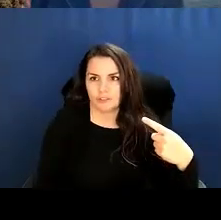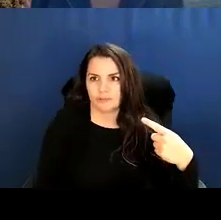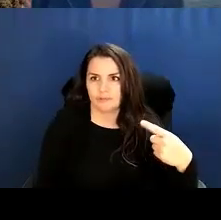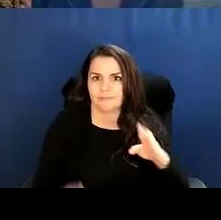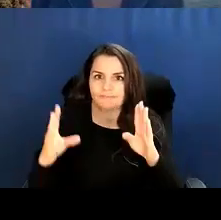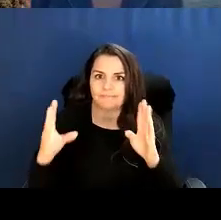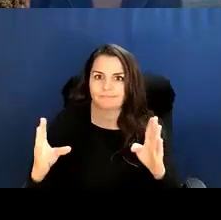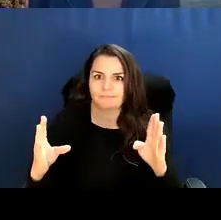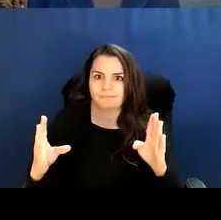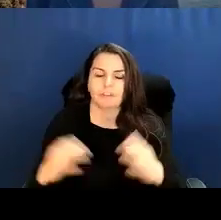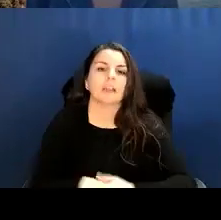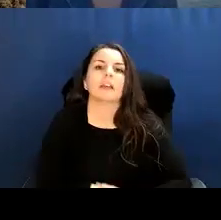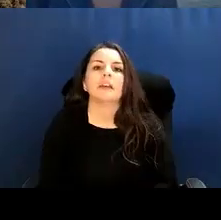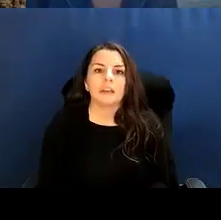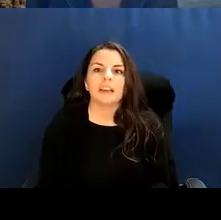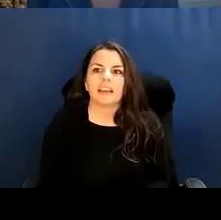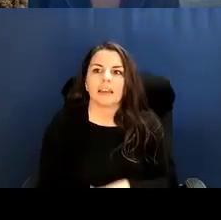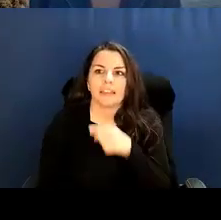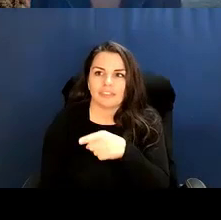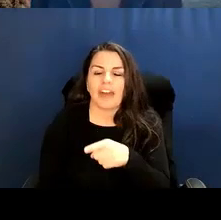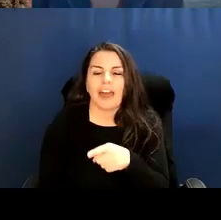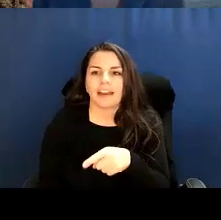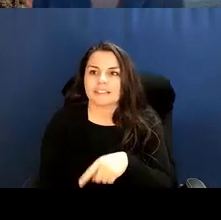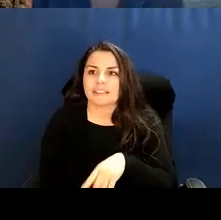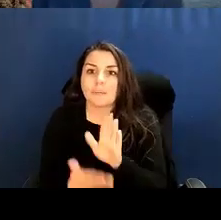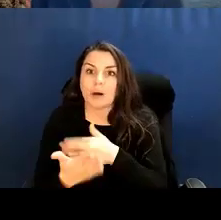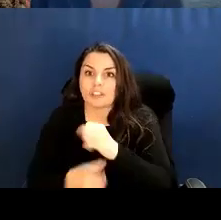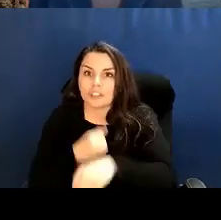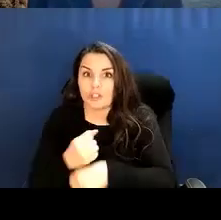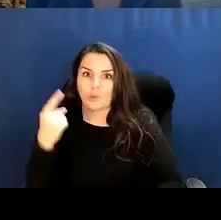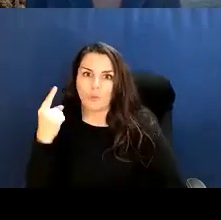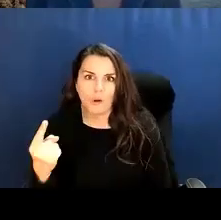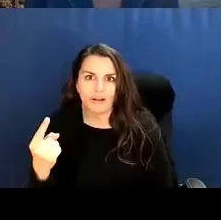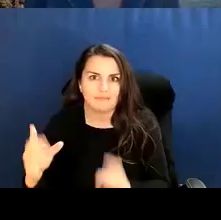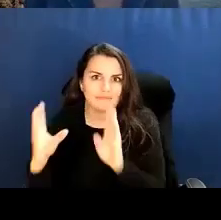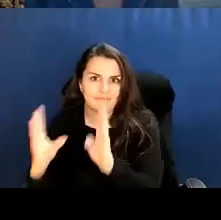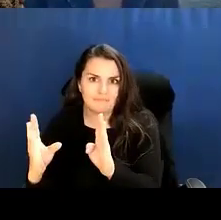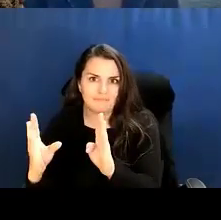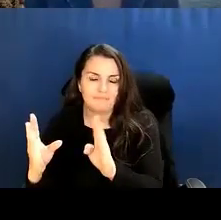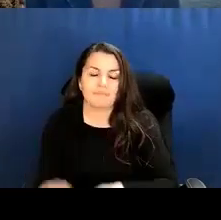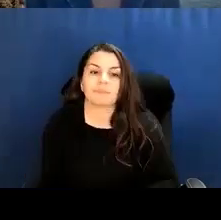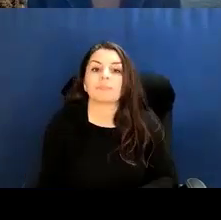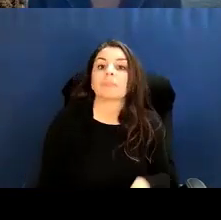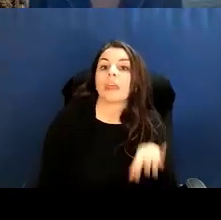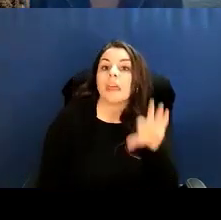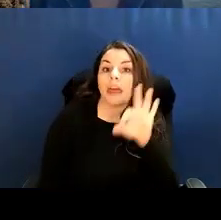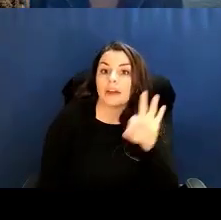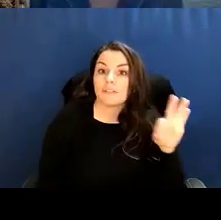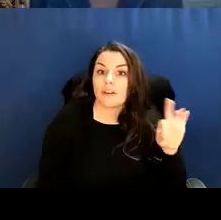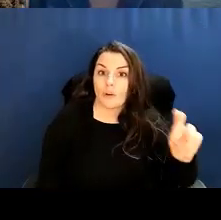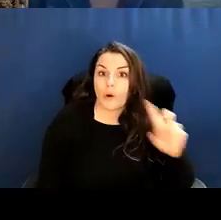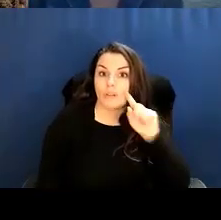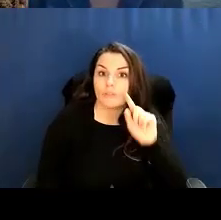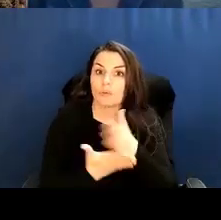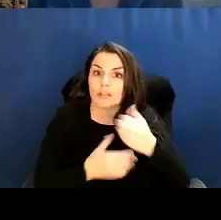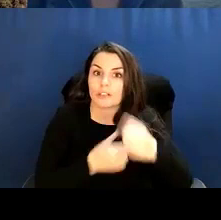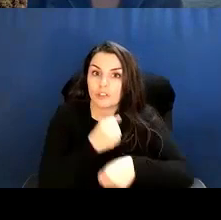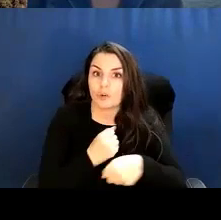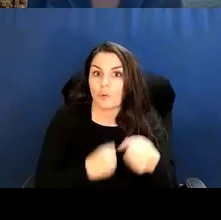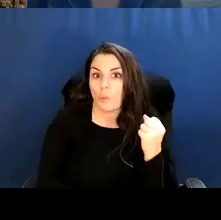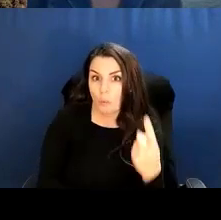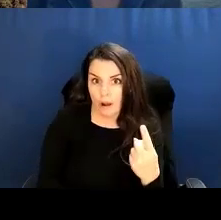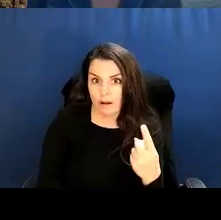So I mentioned that you can appoint somebody at any time during the budget year, even on the last day, for up to